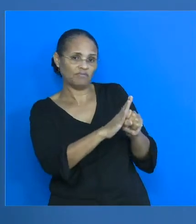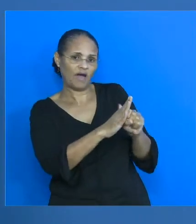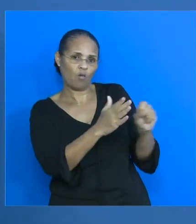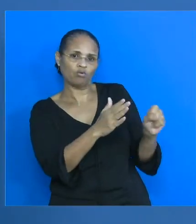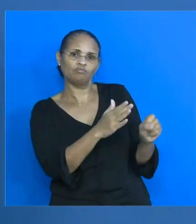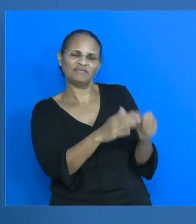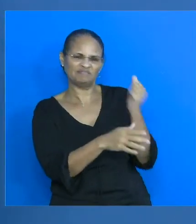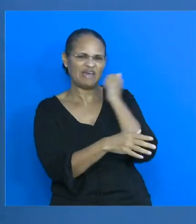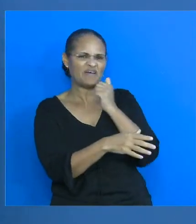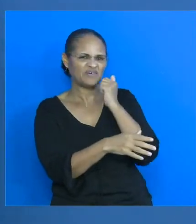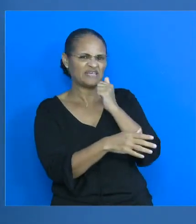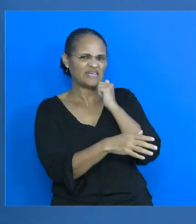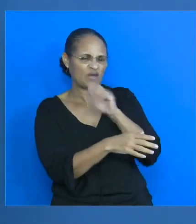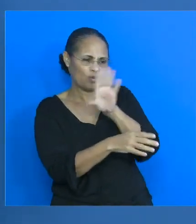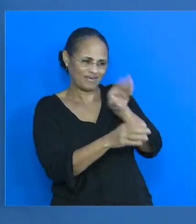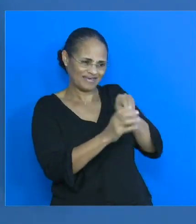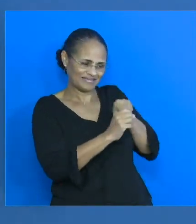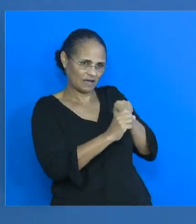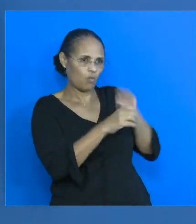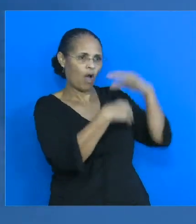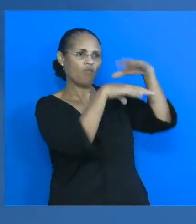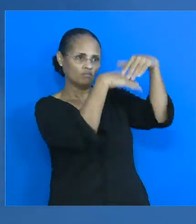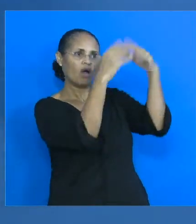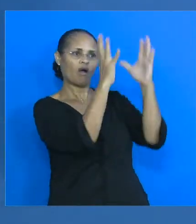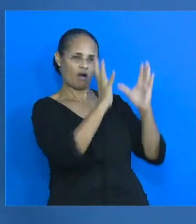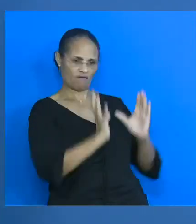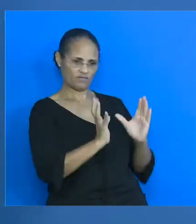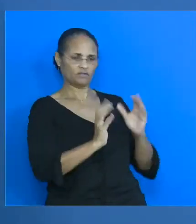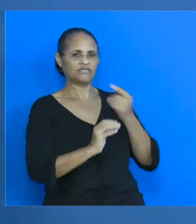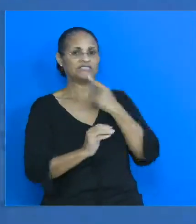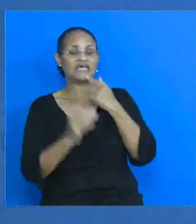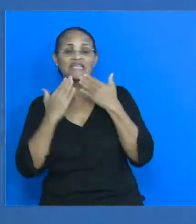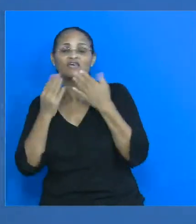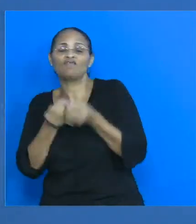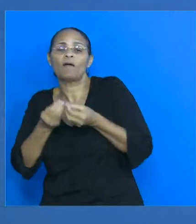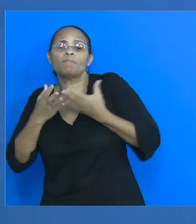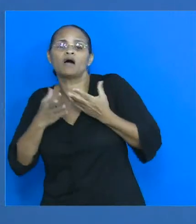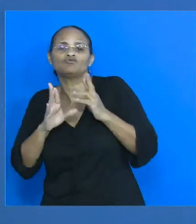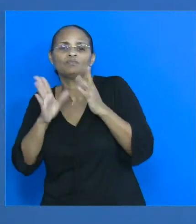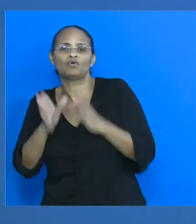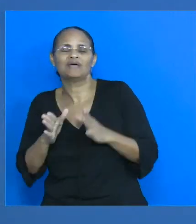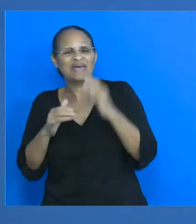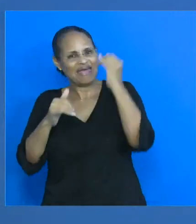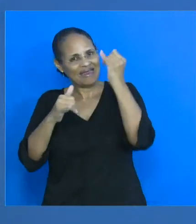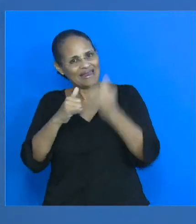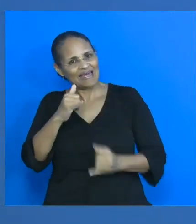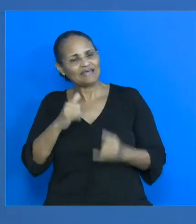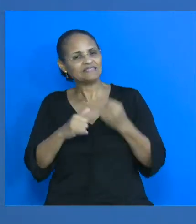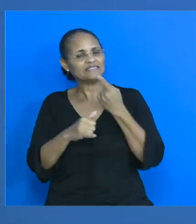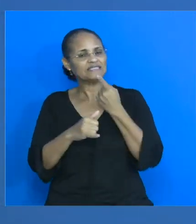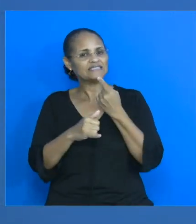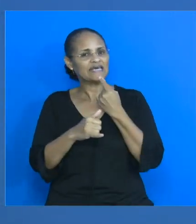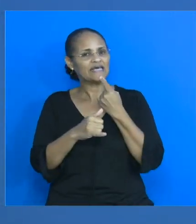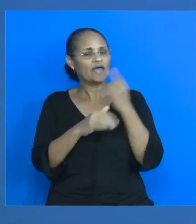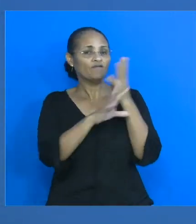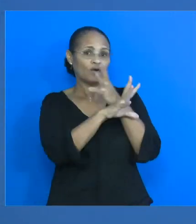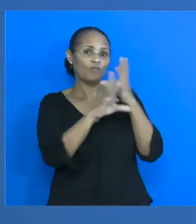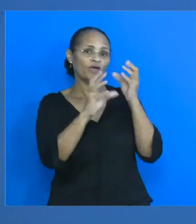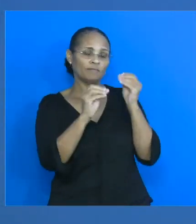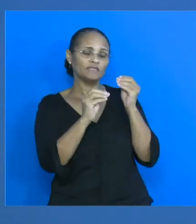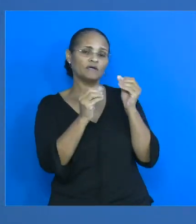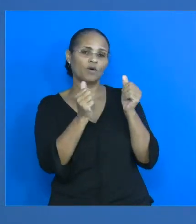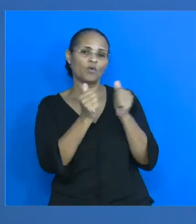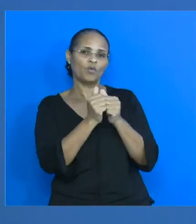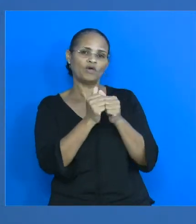day. That's indoors, well covered. That's great, thank you very much. And lastly, slightly unrelated, Mr. Premier, with regards